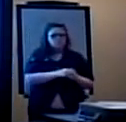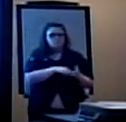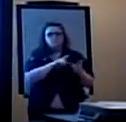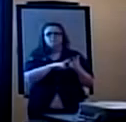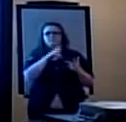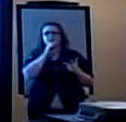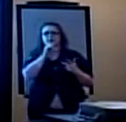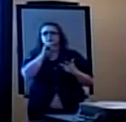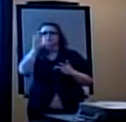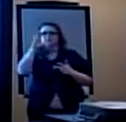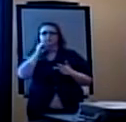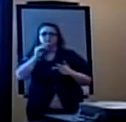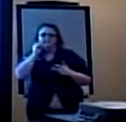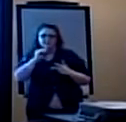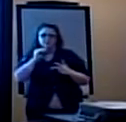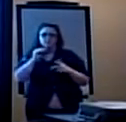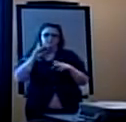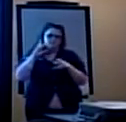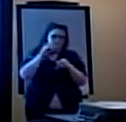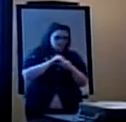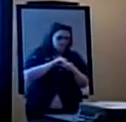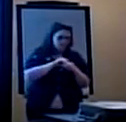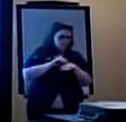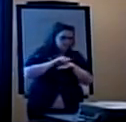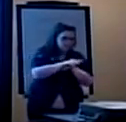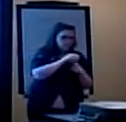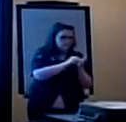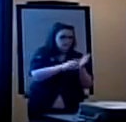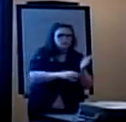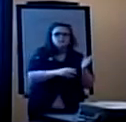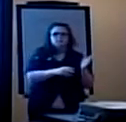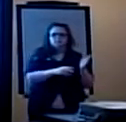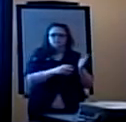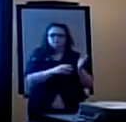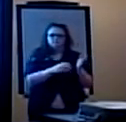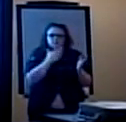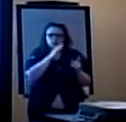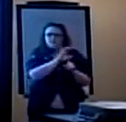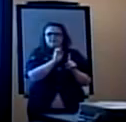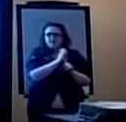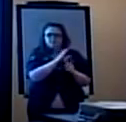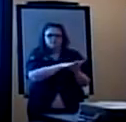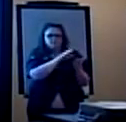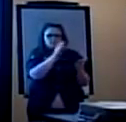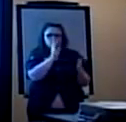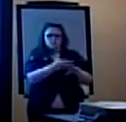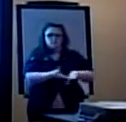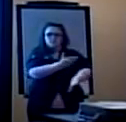elders, getting the community involved. Who wouldn't learn well in that kind of environment?